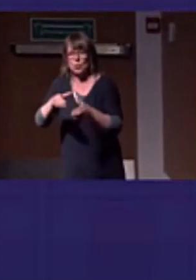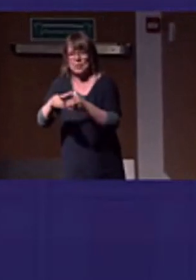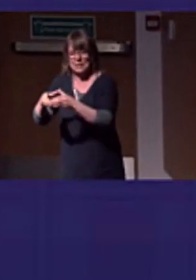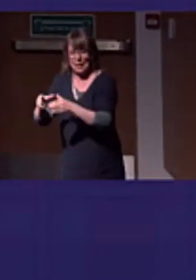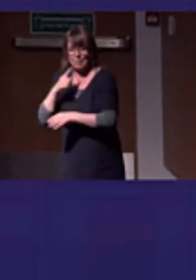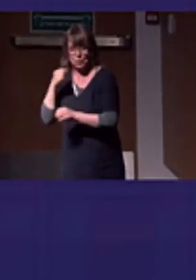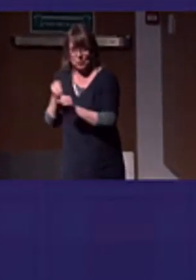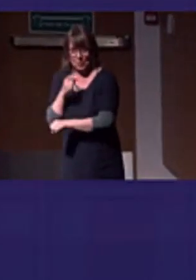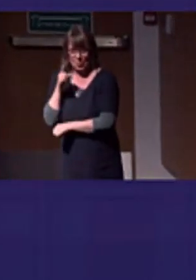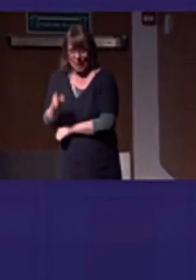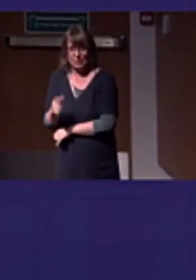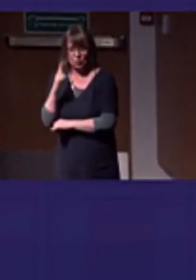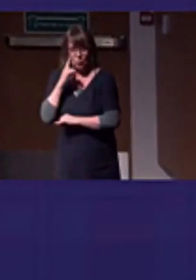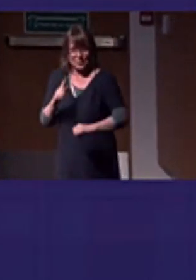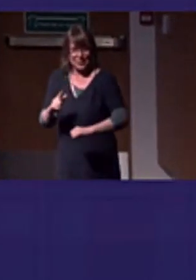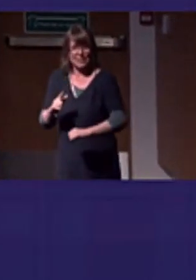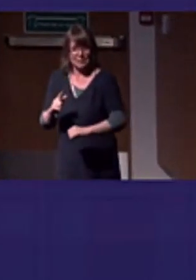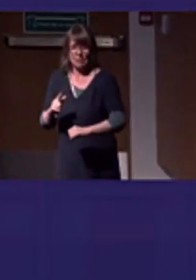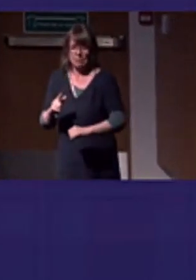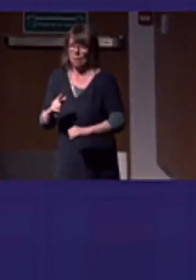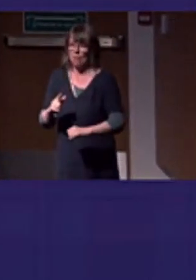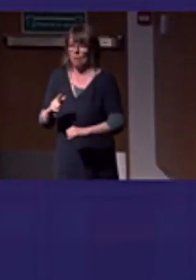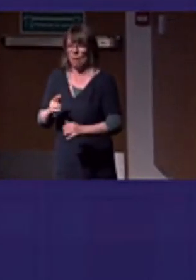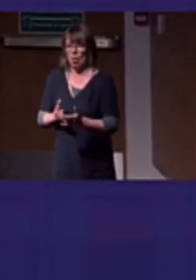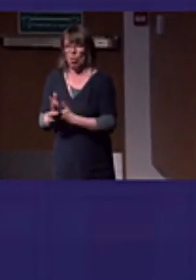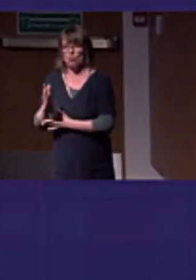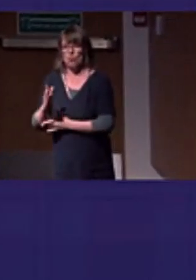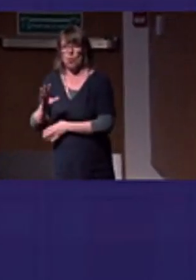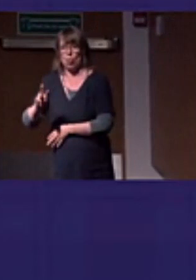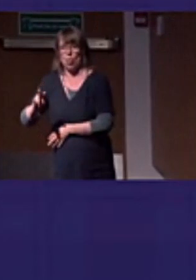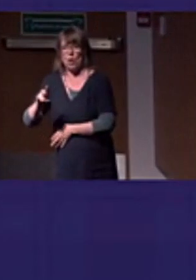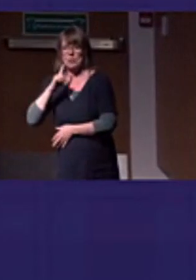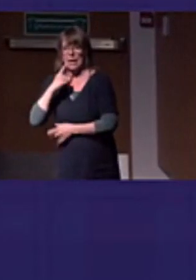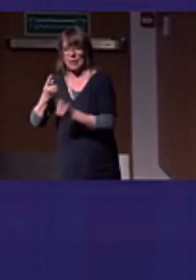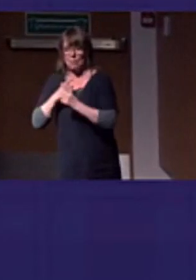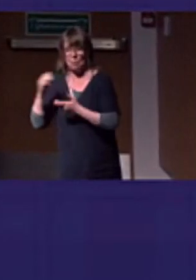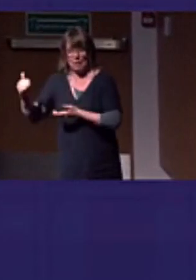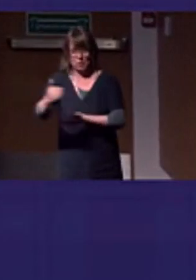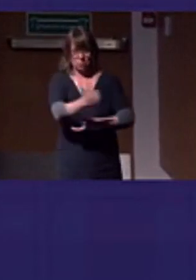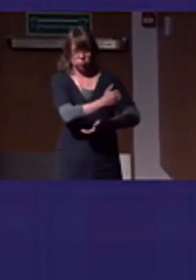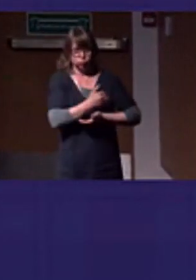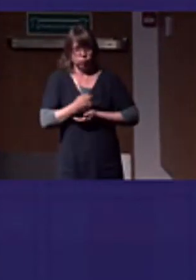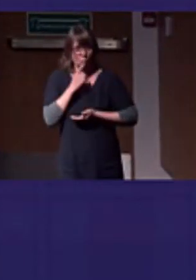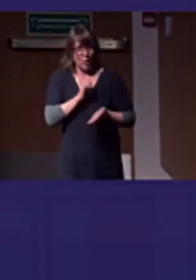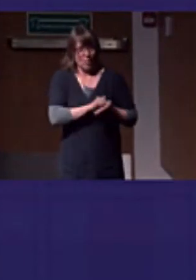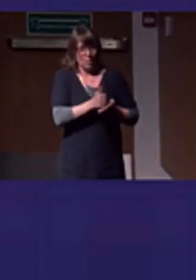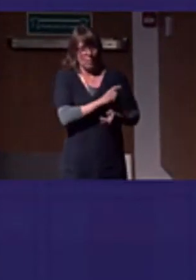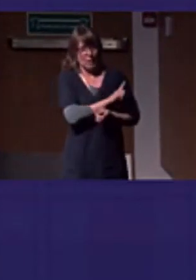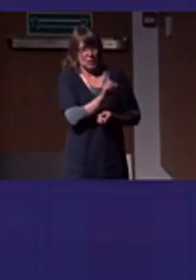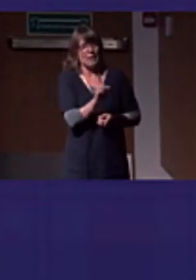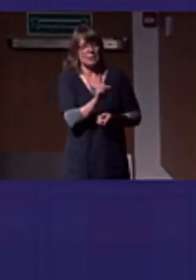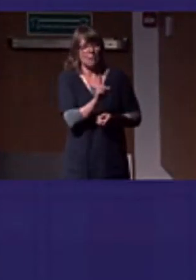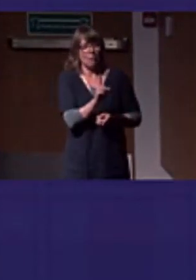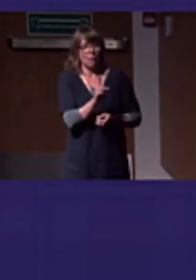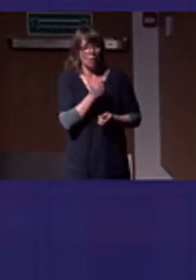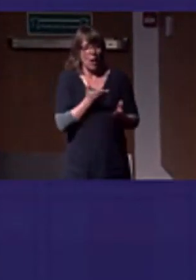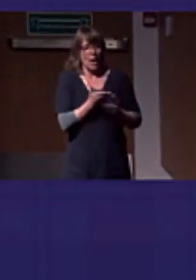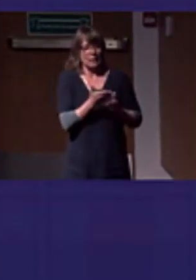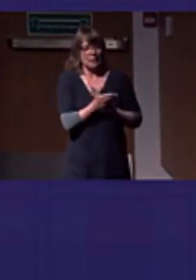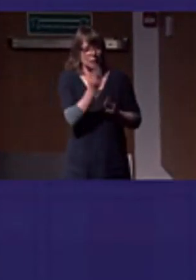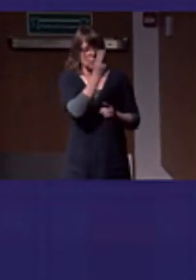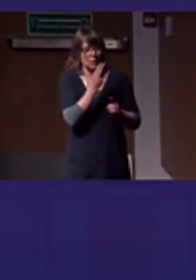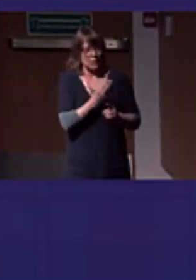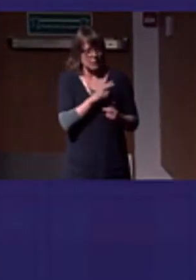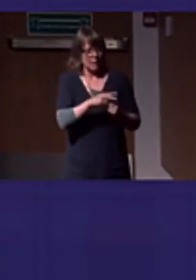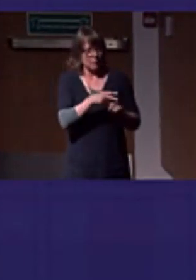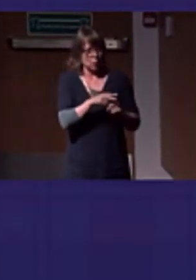actually did this, because you gave us a whole bunch of information to take back. These will be published later this year as part of our inclusive design toolkit for whatever you